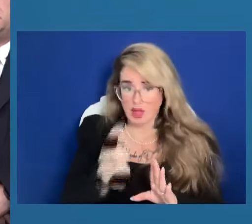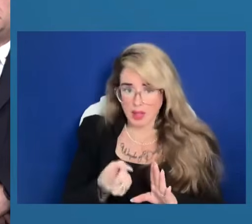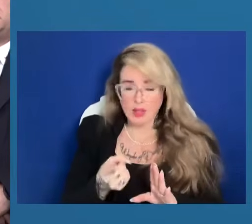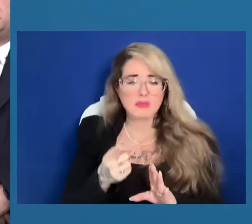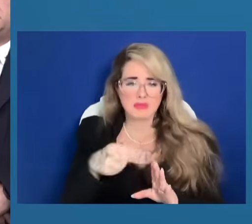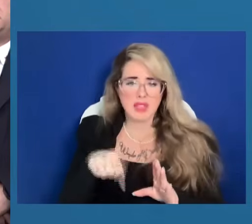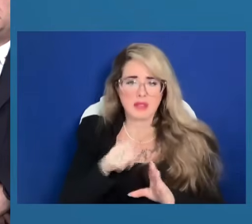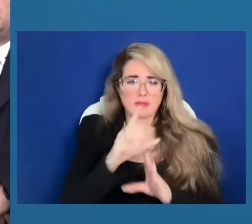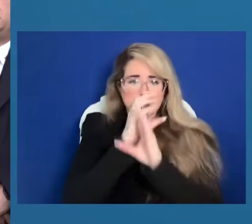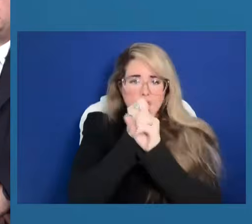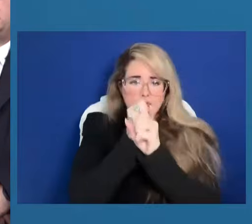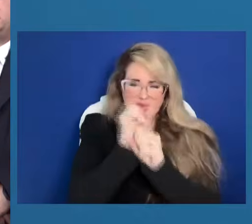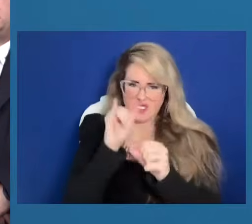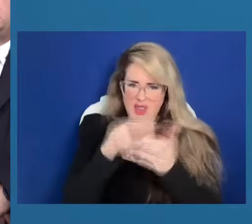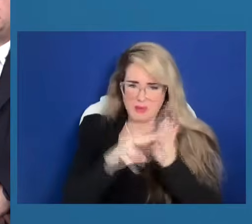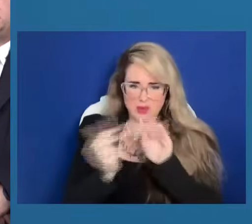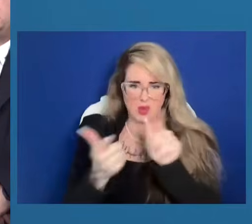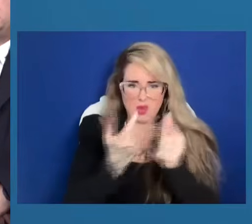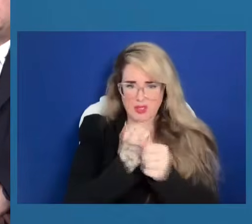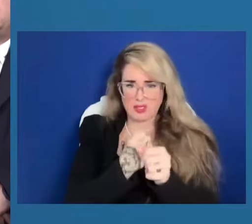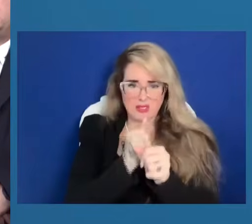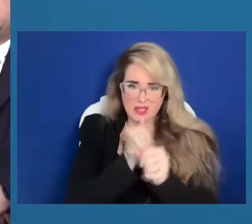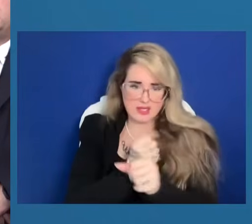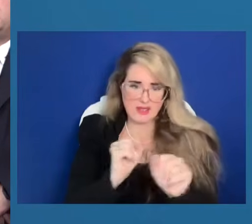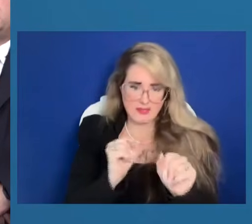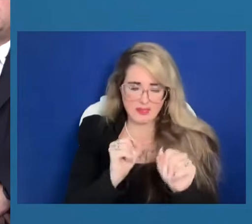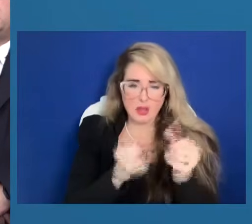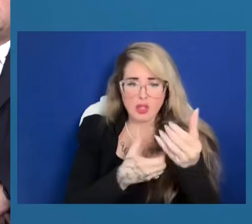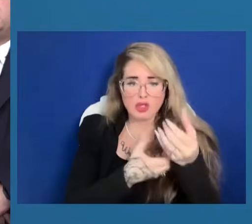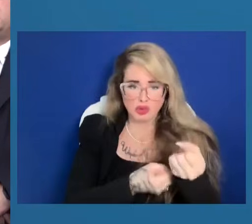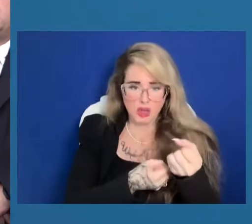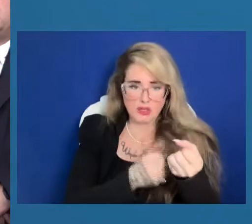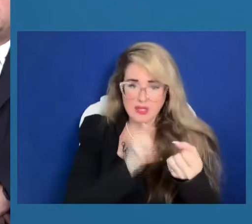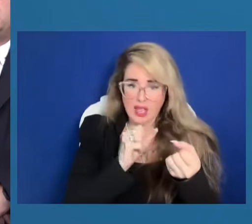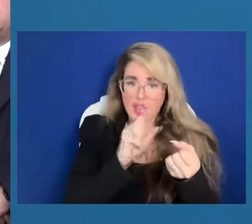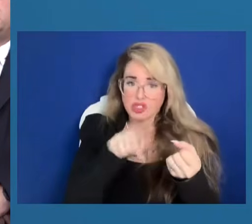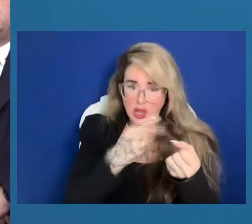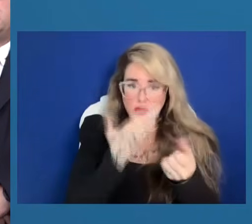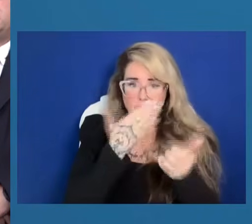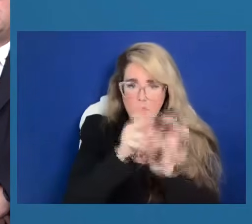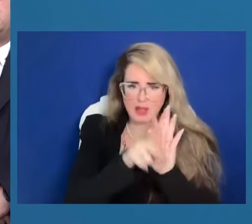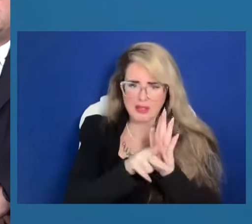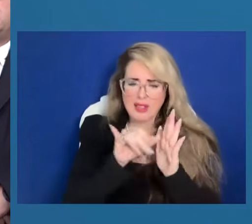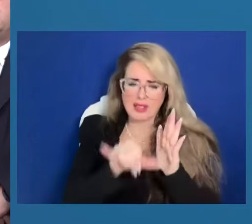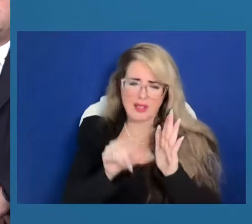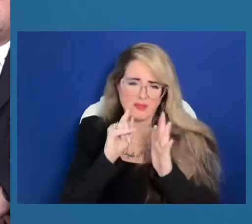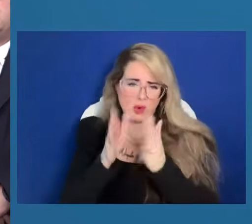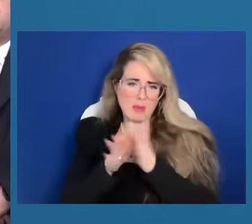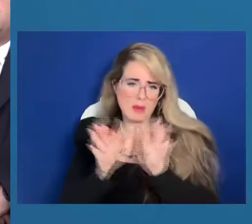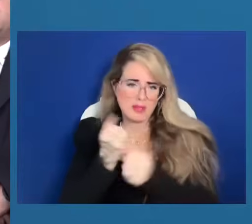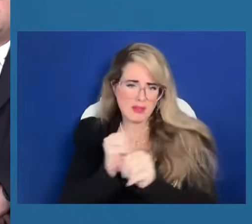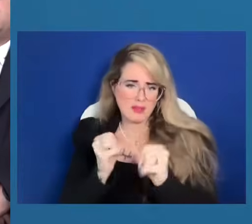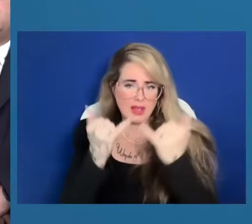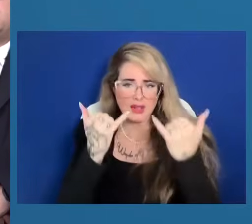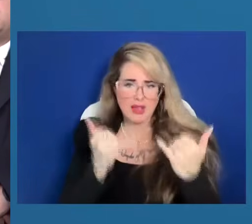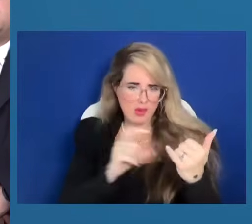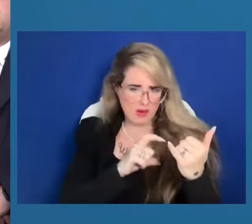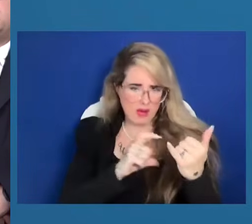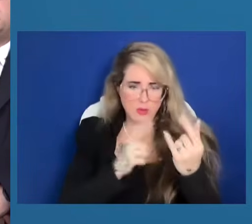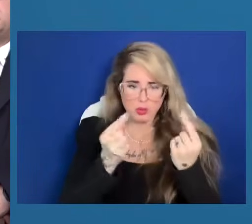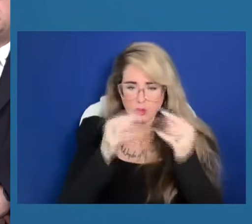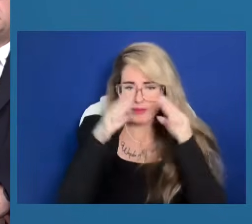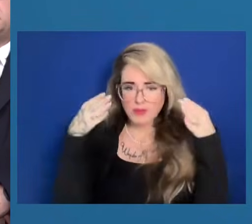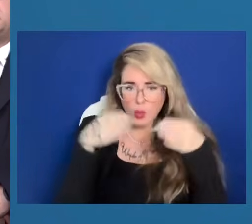safe. It's that simple. Trust is not just good policy, it's public safety. That's why local law enforcement should be focused on fighting